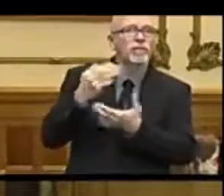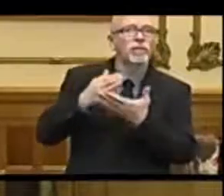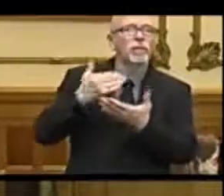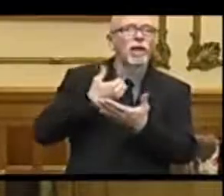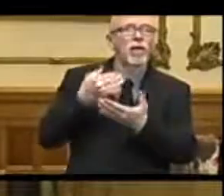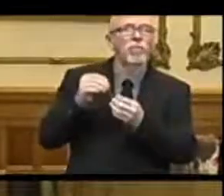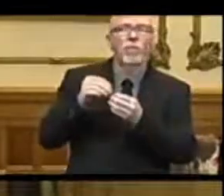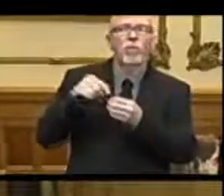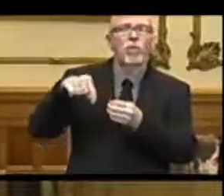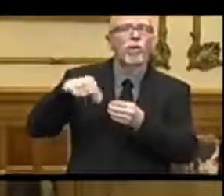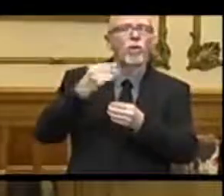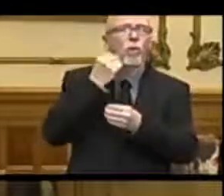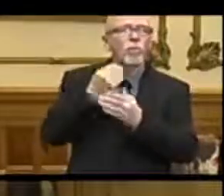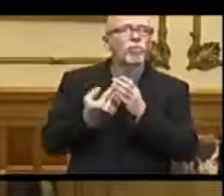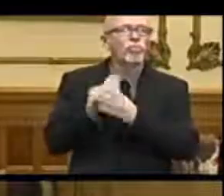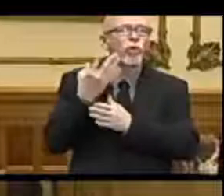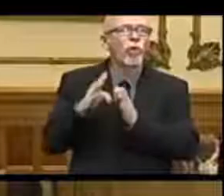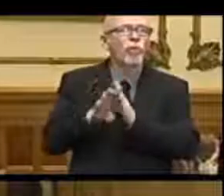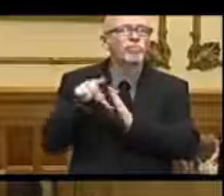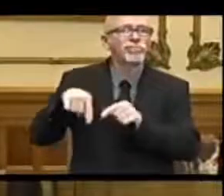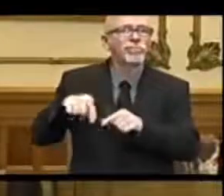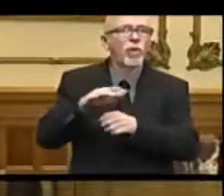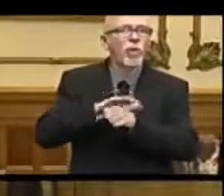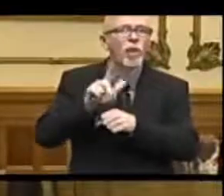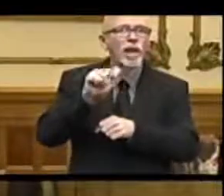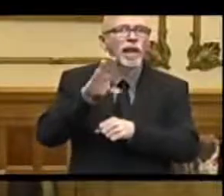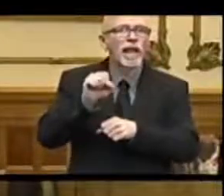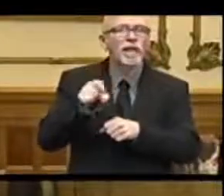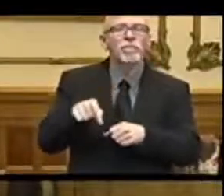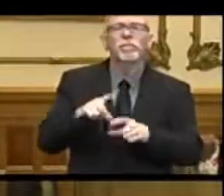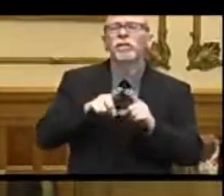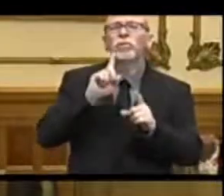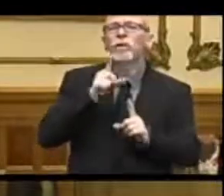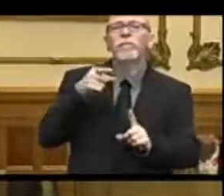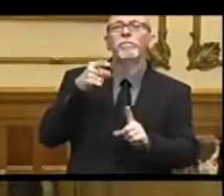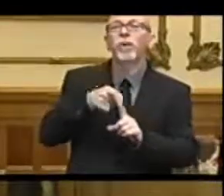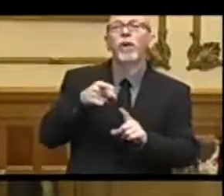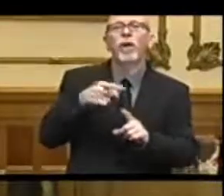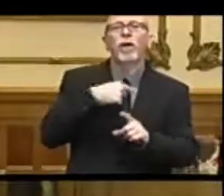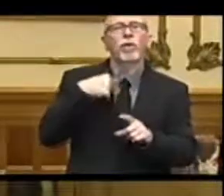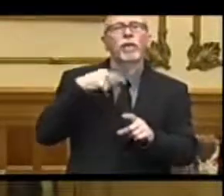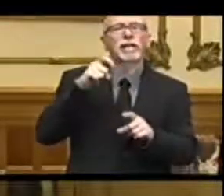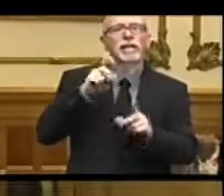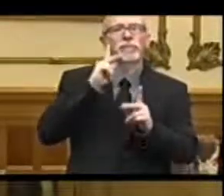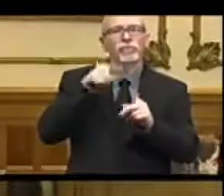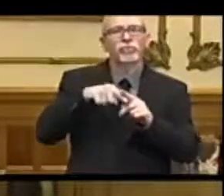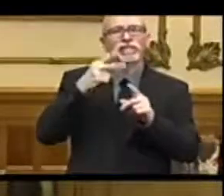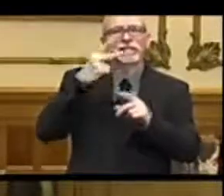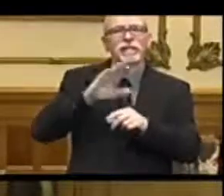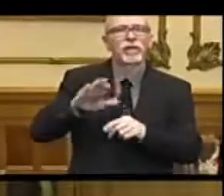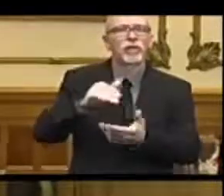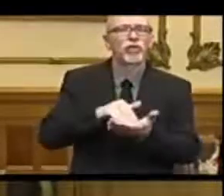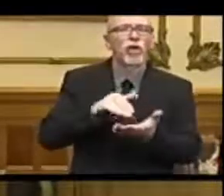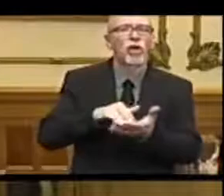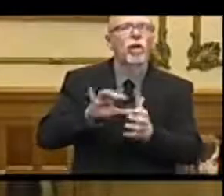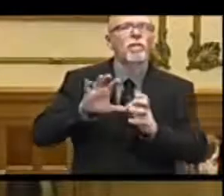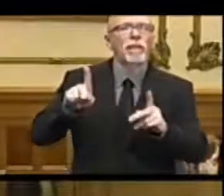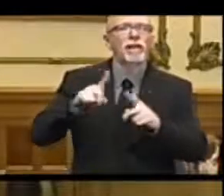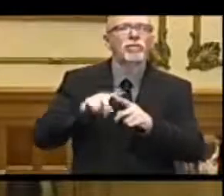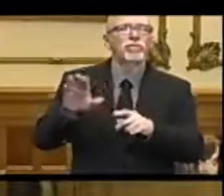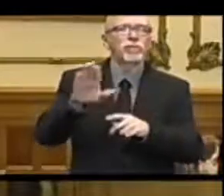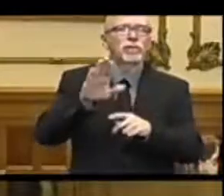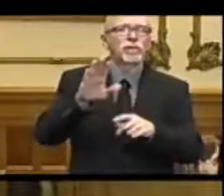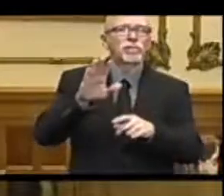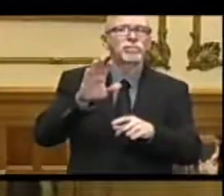our more homegrown or local labs. But it's really about getting people back in to see their healthcare providers, back into their